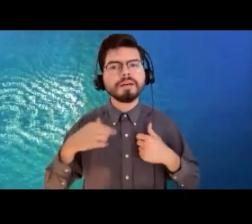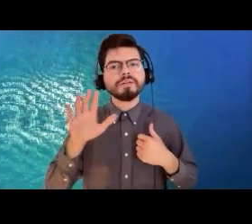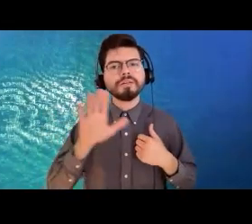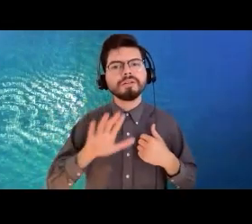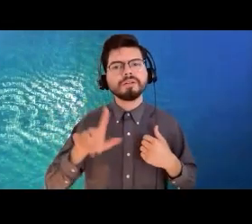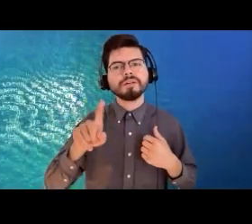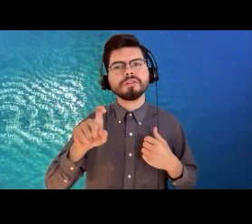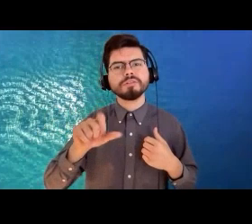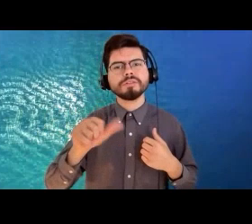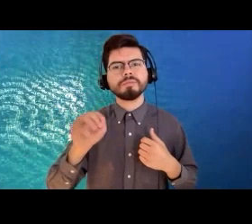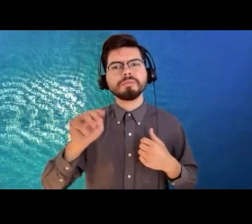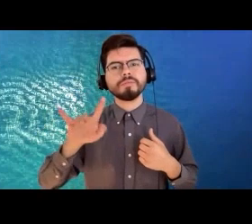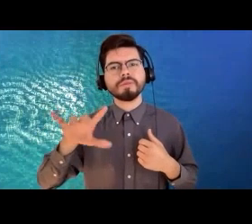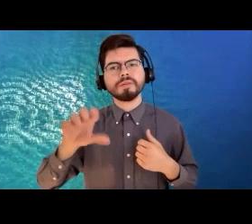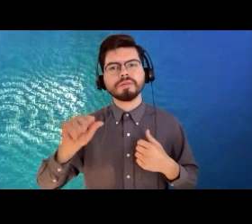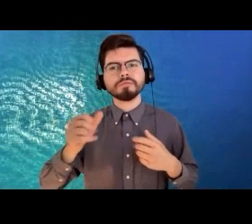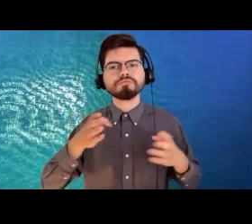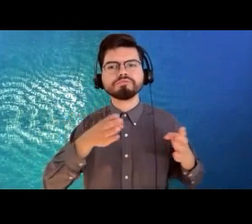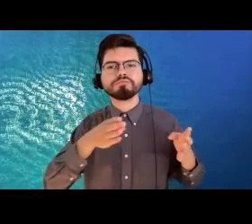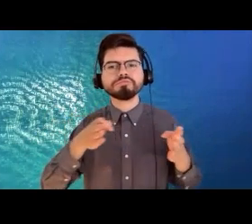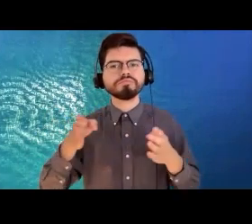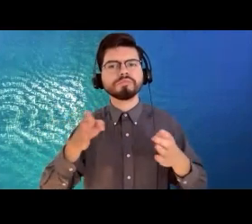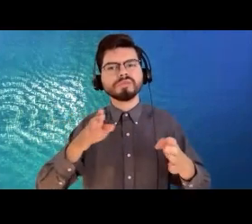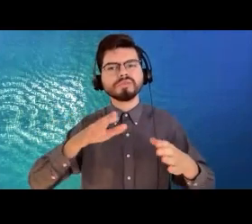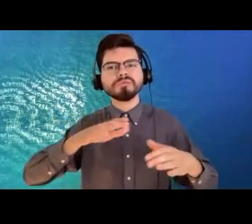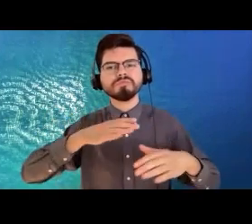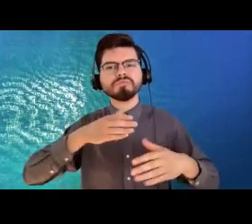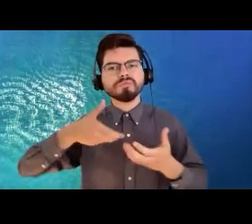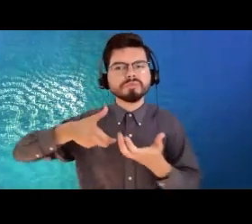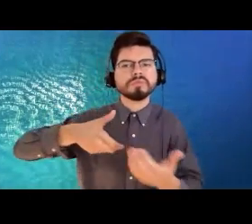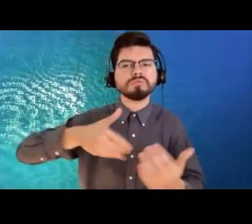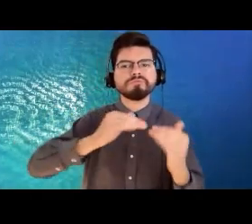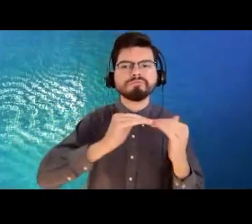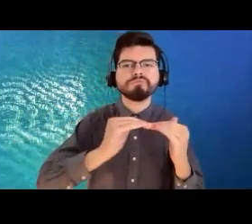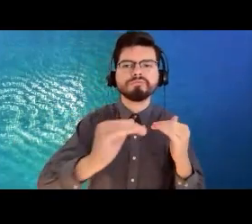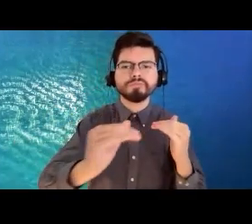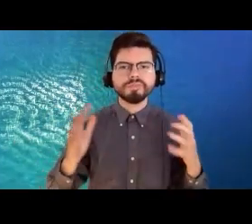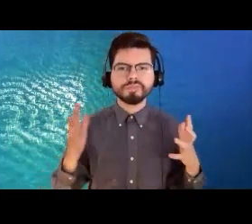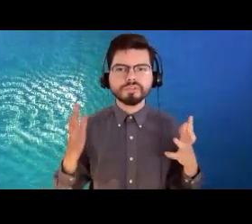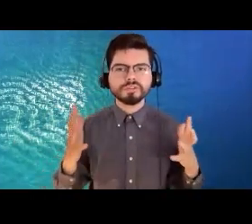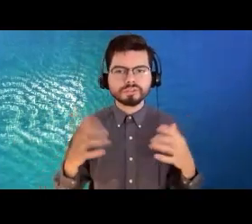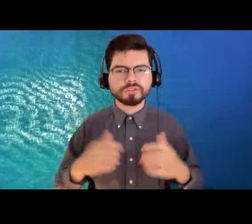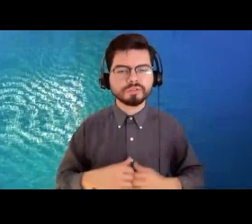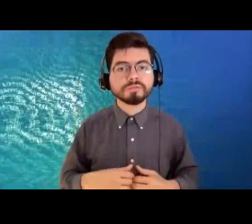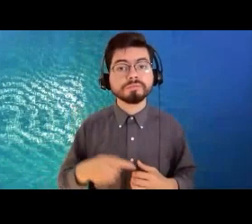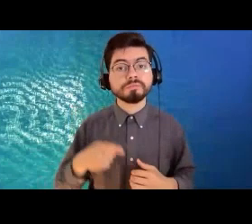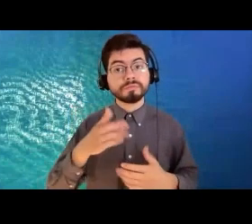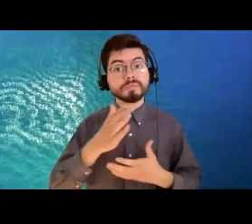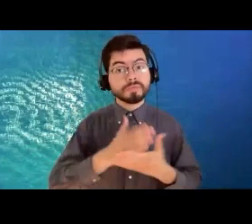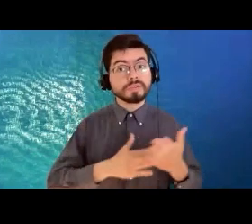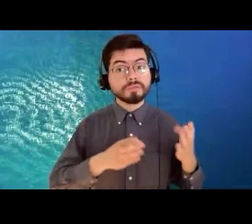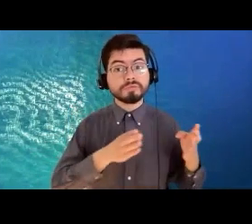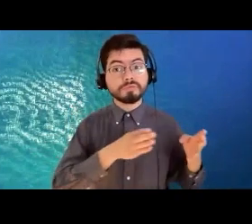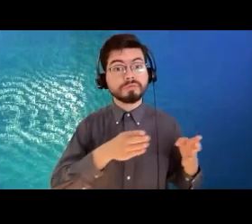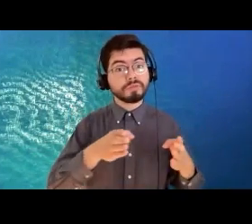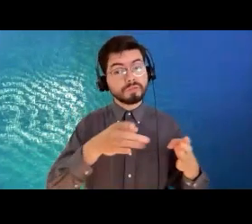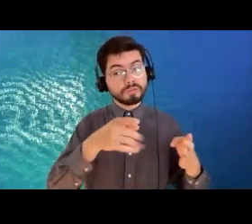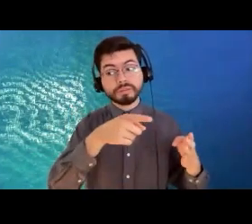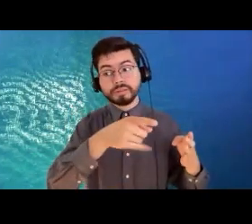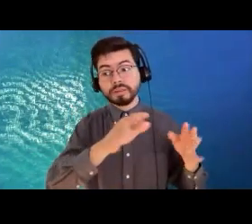I think if you've driven the Grand Loop, you know we've got road that's in excellent condition, and we've got road where you probably slalom a little